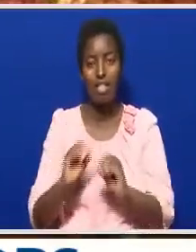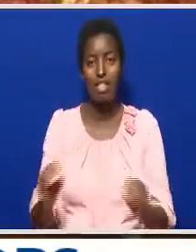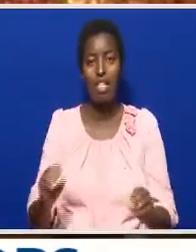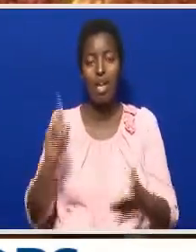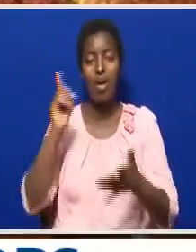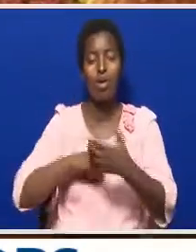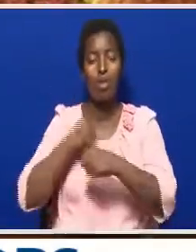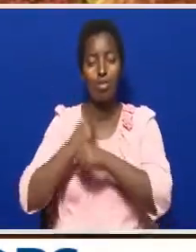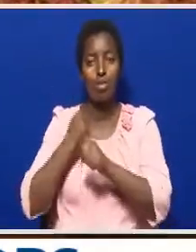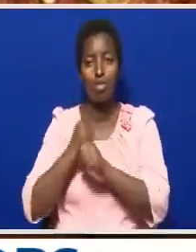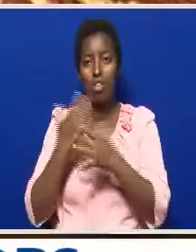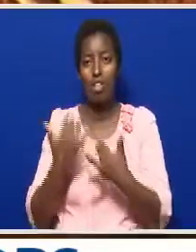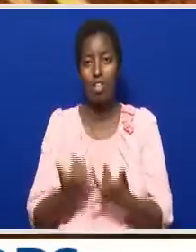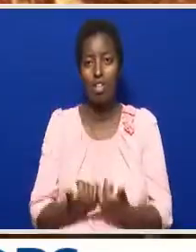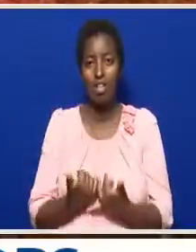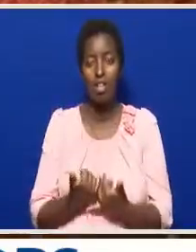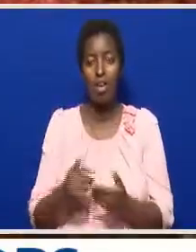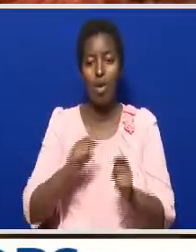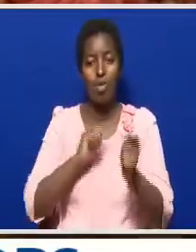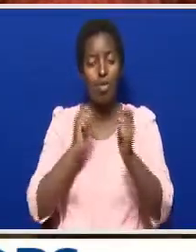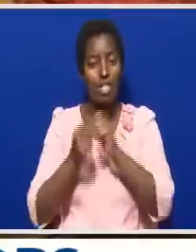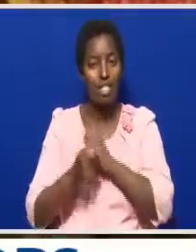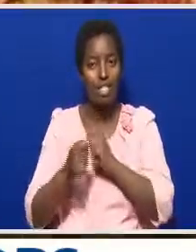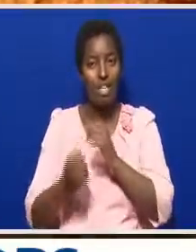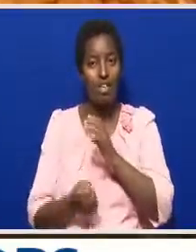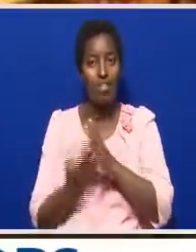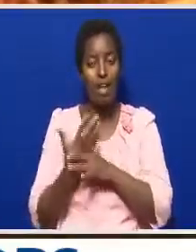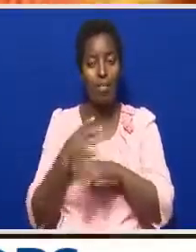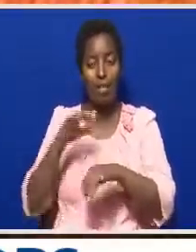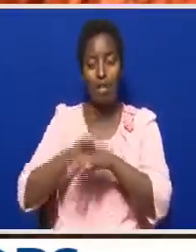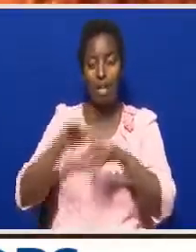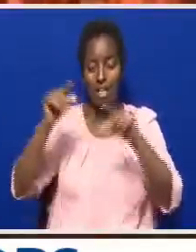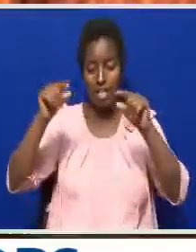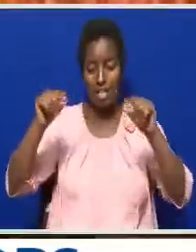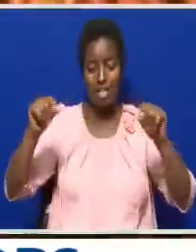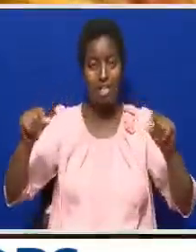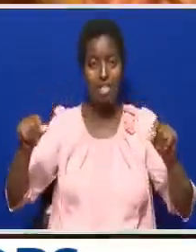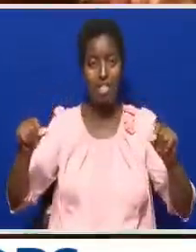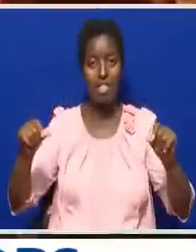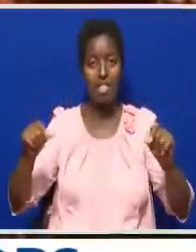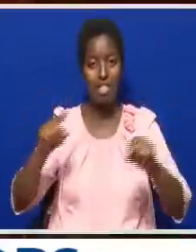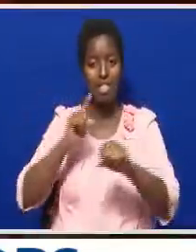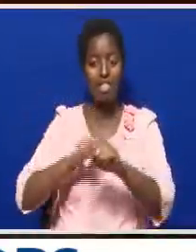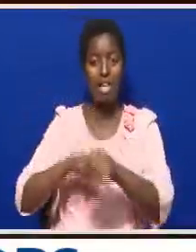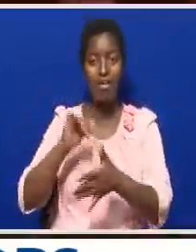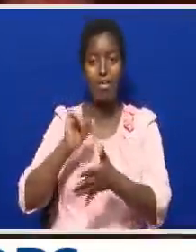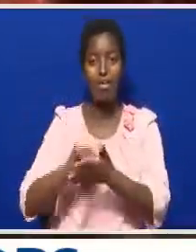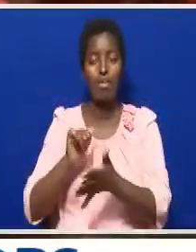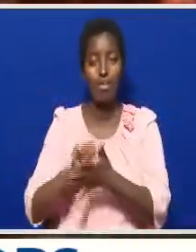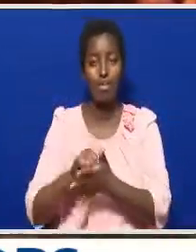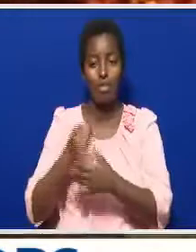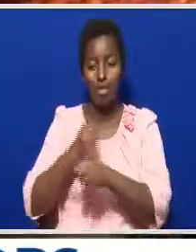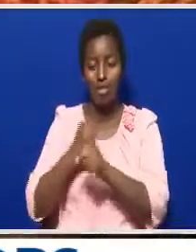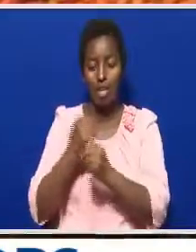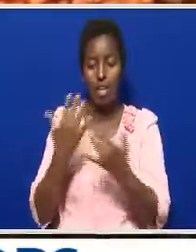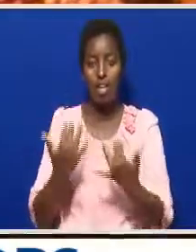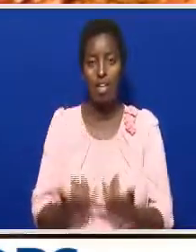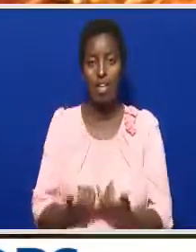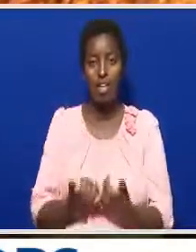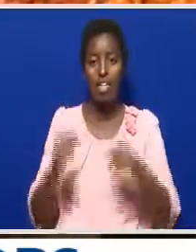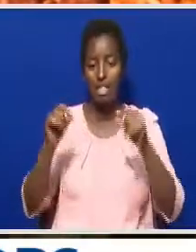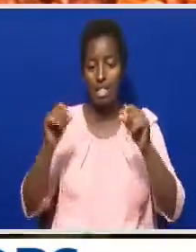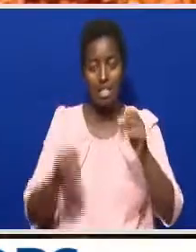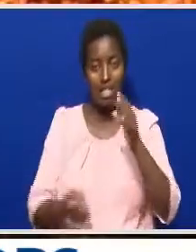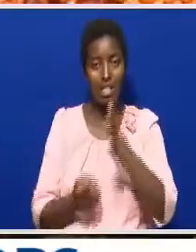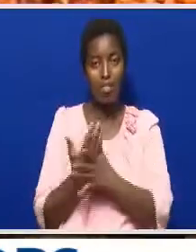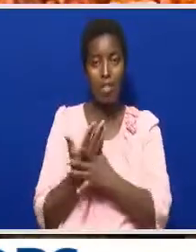it's a newly released variety, we are contracting farmers to produce seed. And where we're doing our breeding work and seed production,